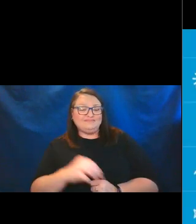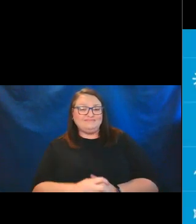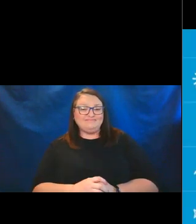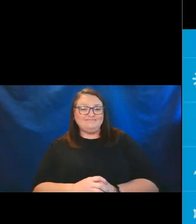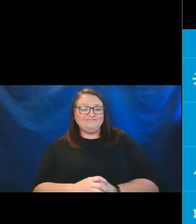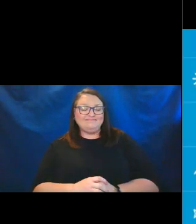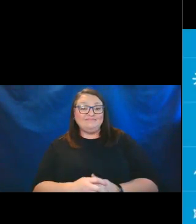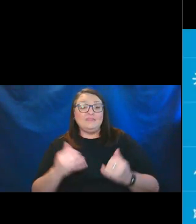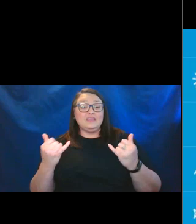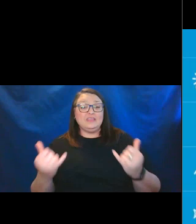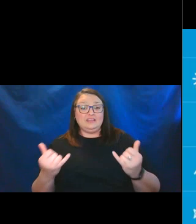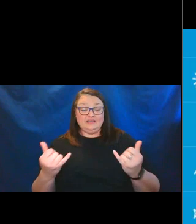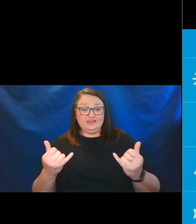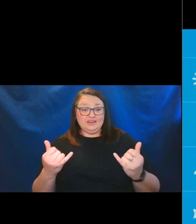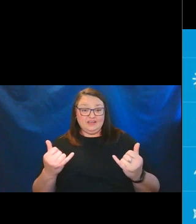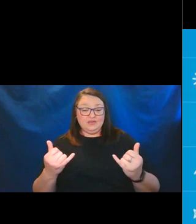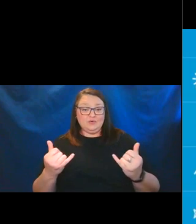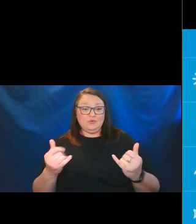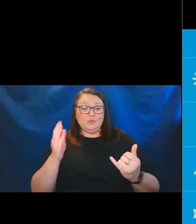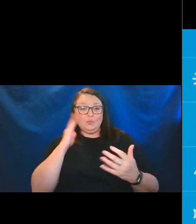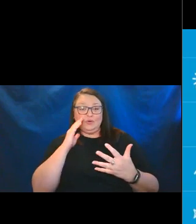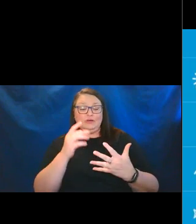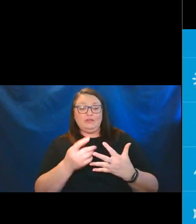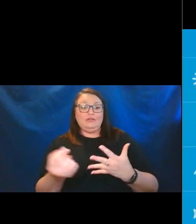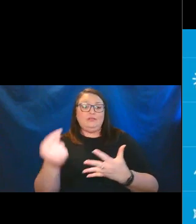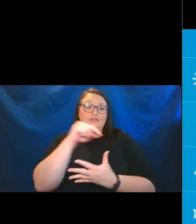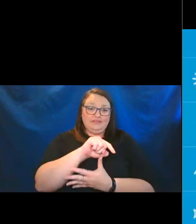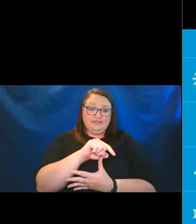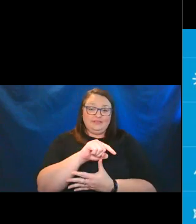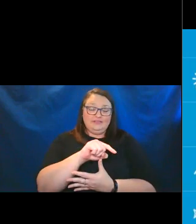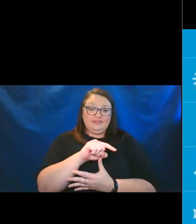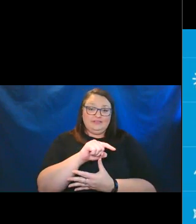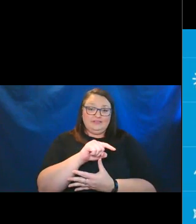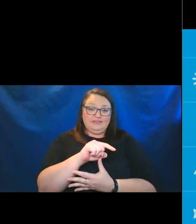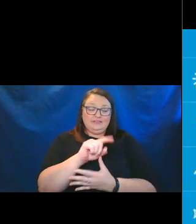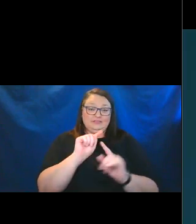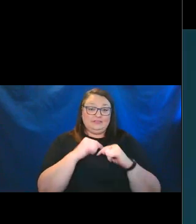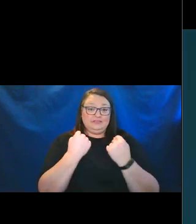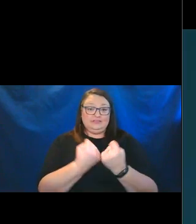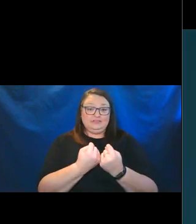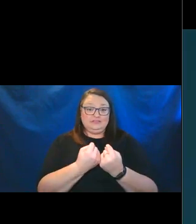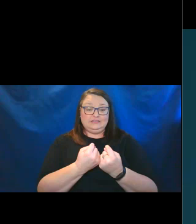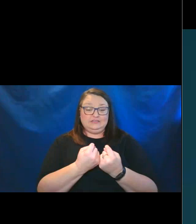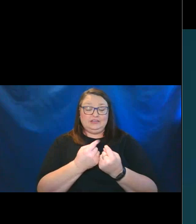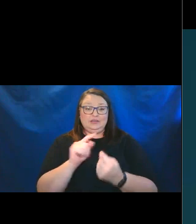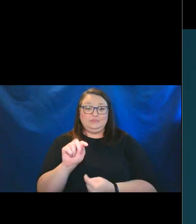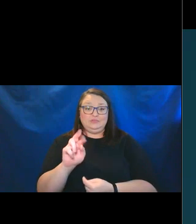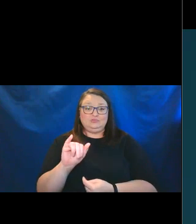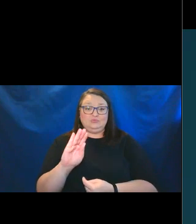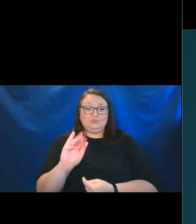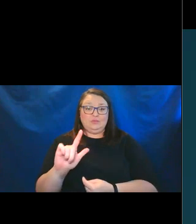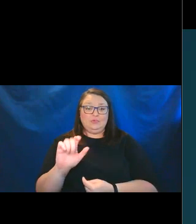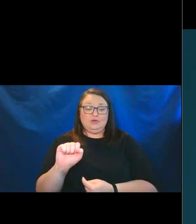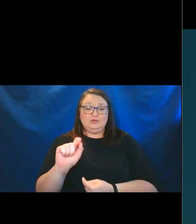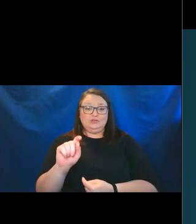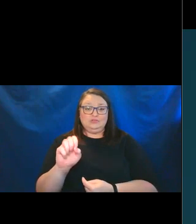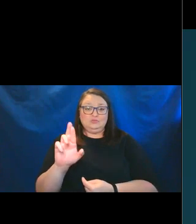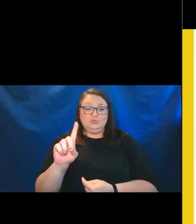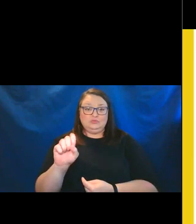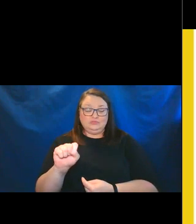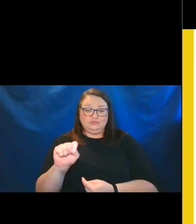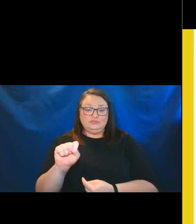And now we'll go back and see if the team of Tribal Stewards, Cultivating Tribal